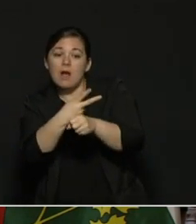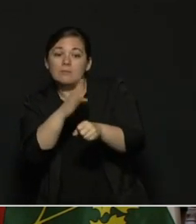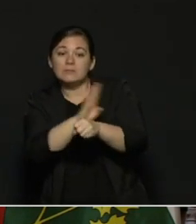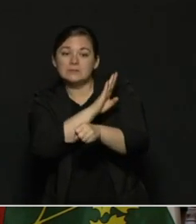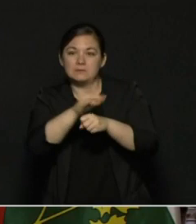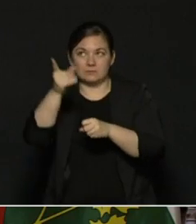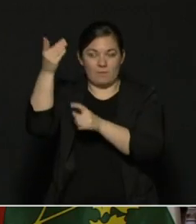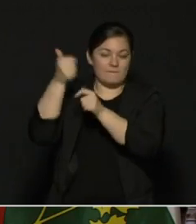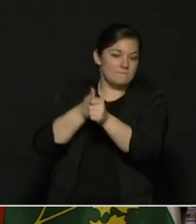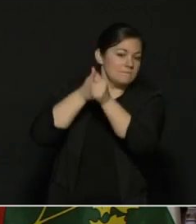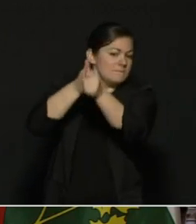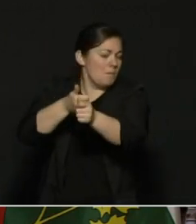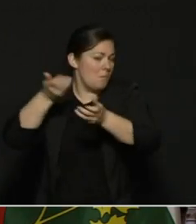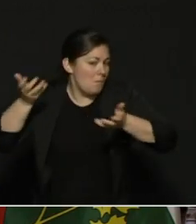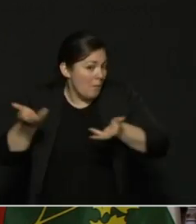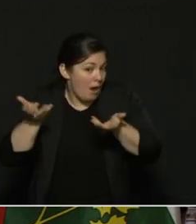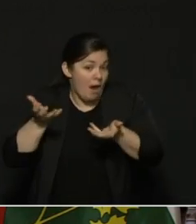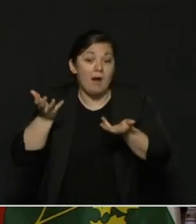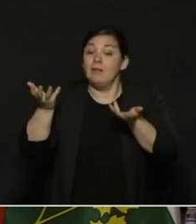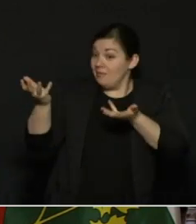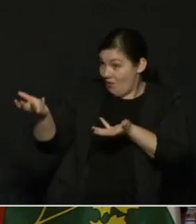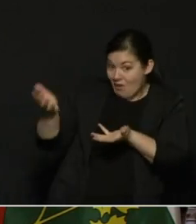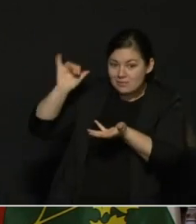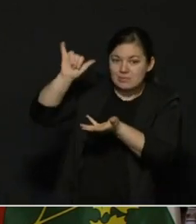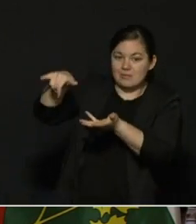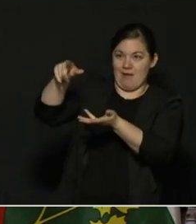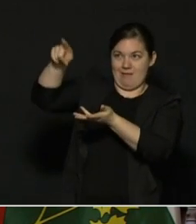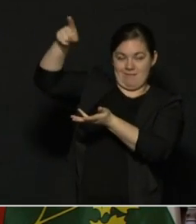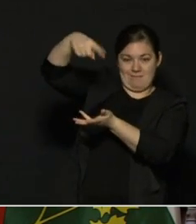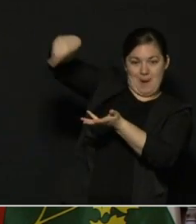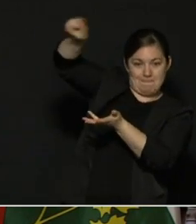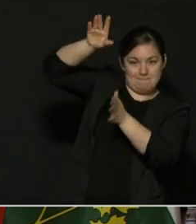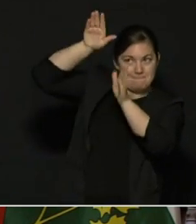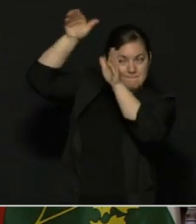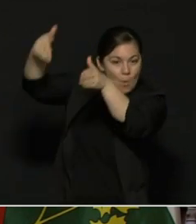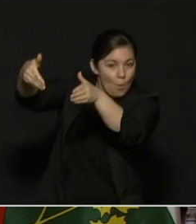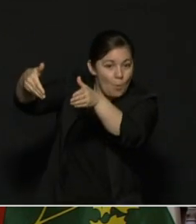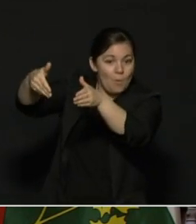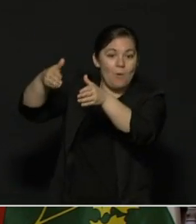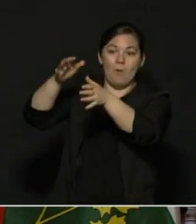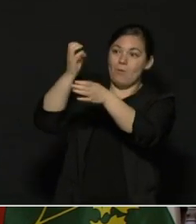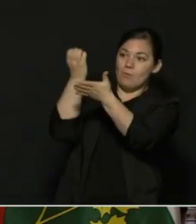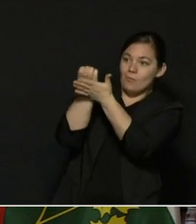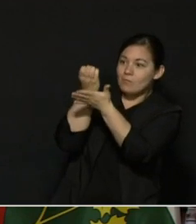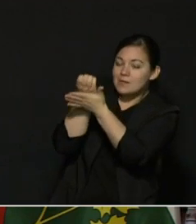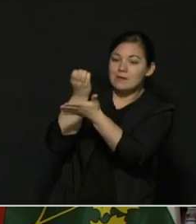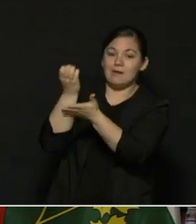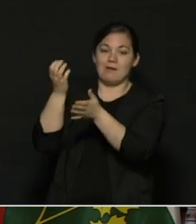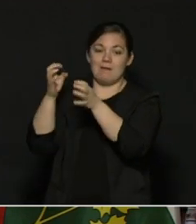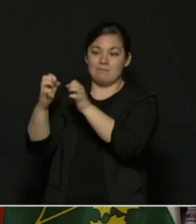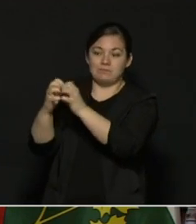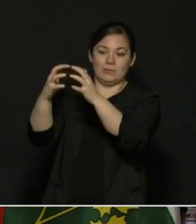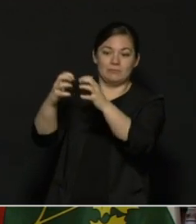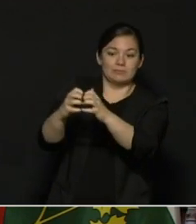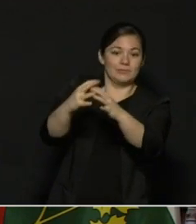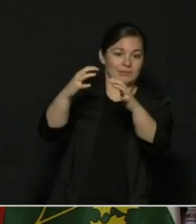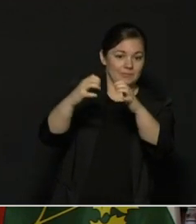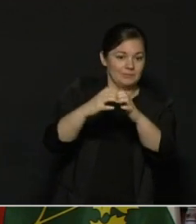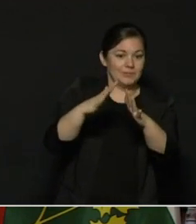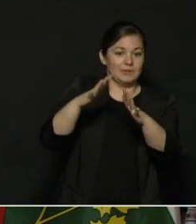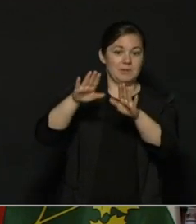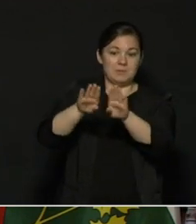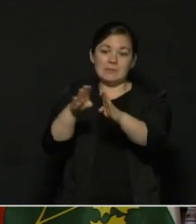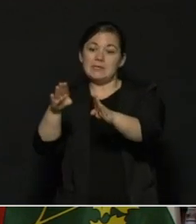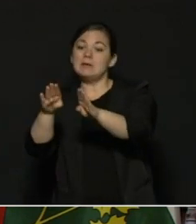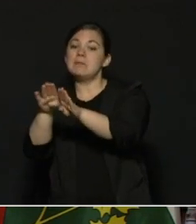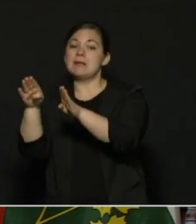Premier talks about, economic recovery and the province recovering and coming back in that phase. But as you can imagine,